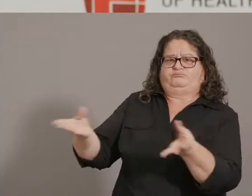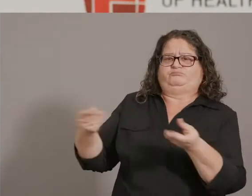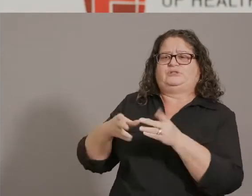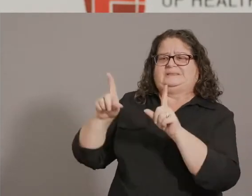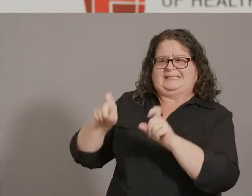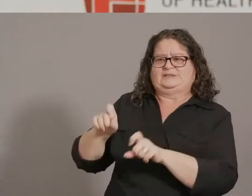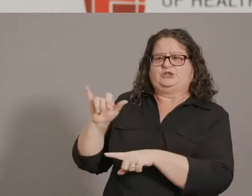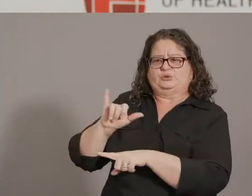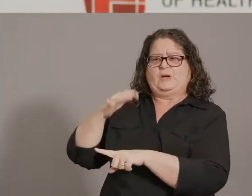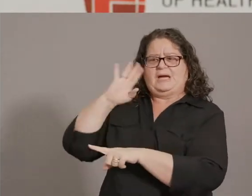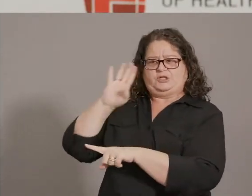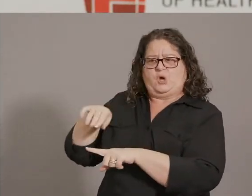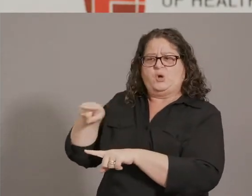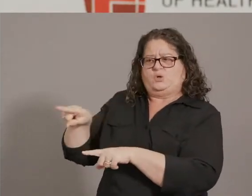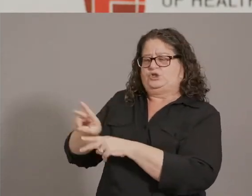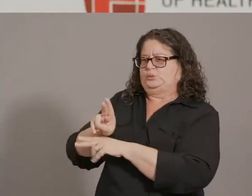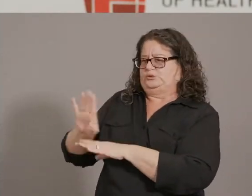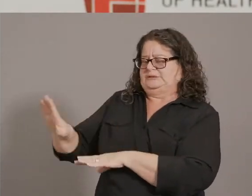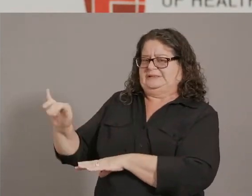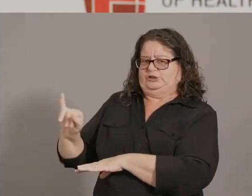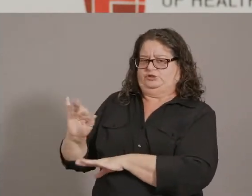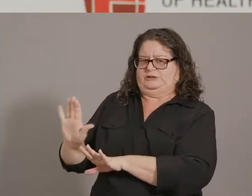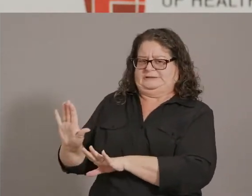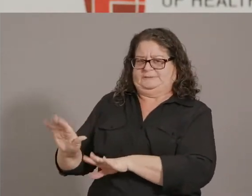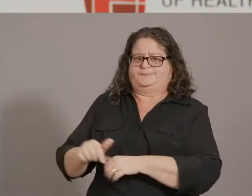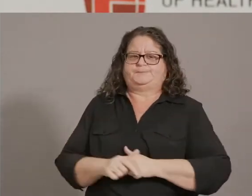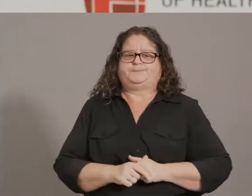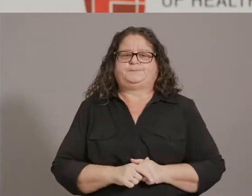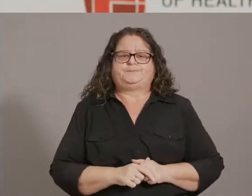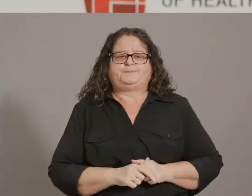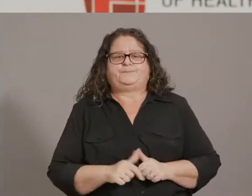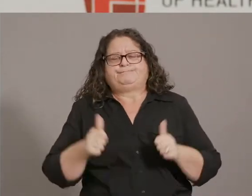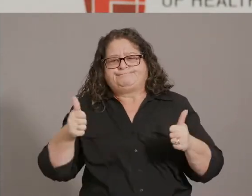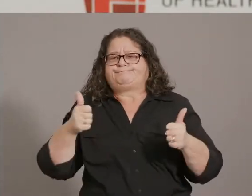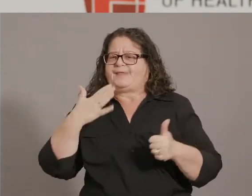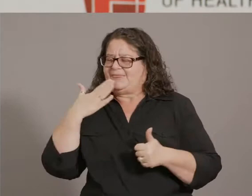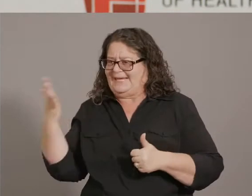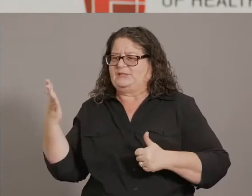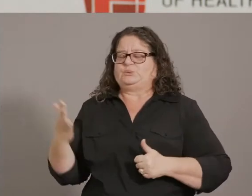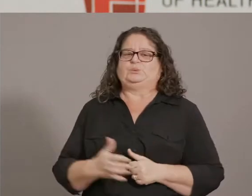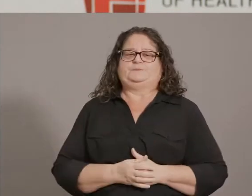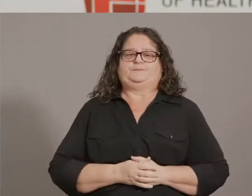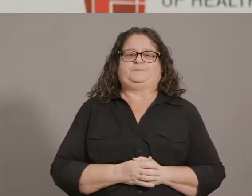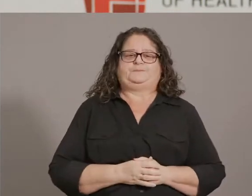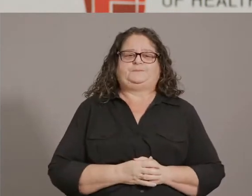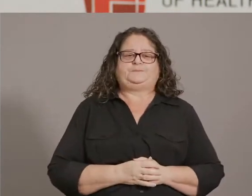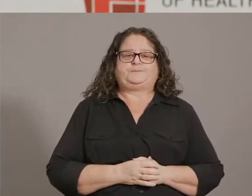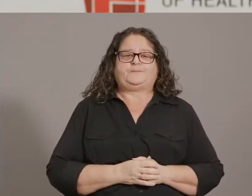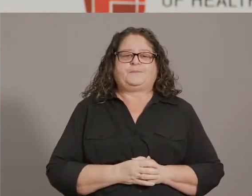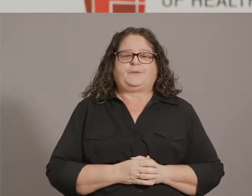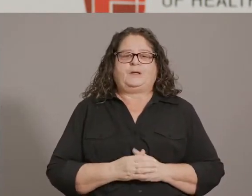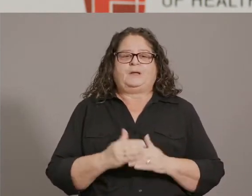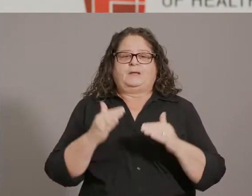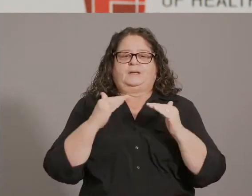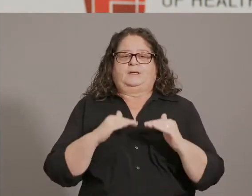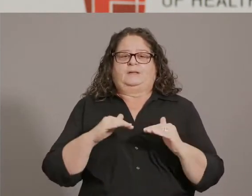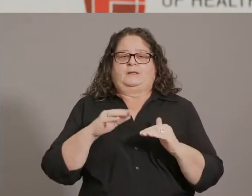Thanks a lot. Thanks, Howie. Okay, next is Max Gordon. Hi,